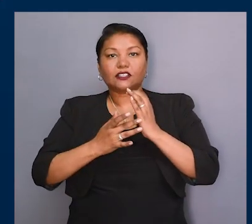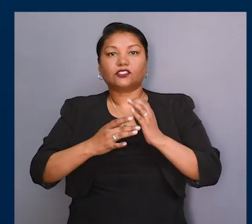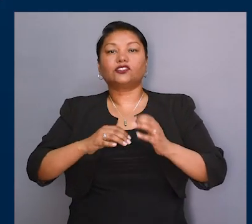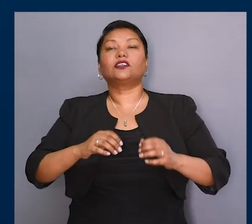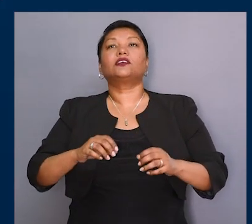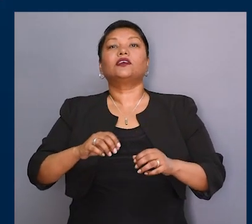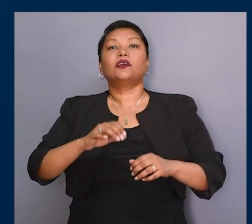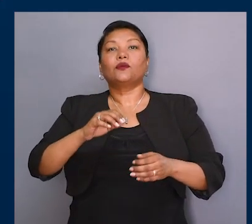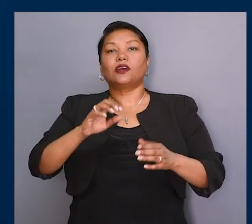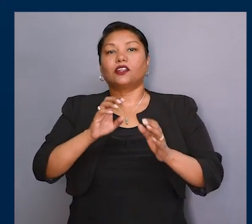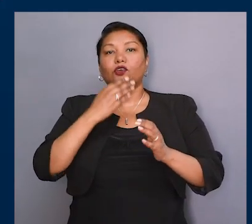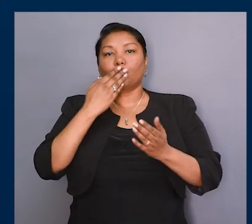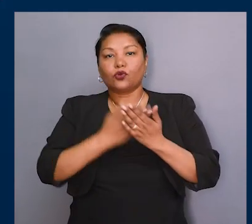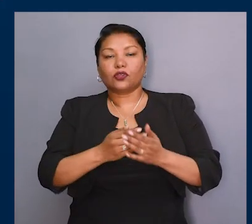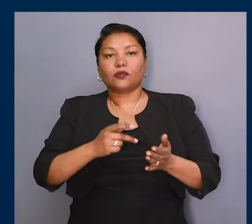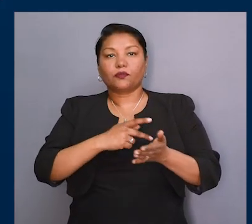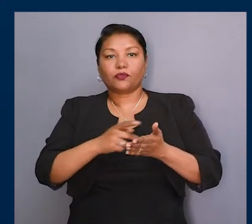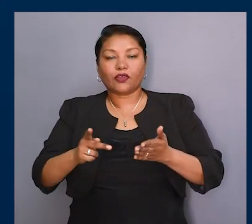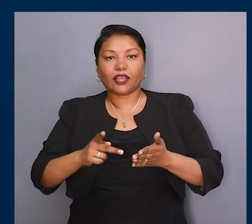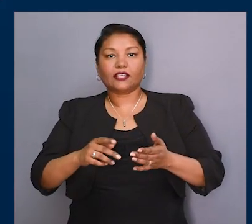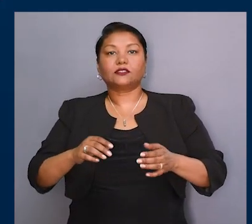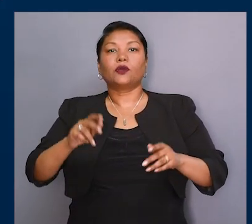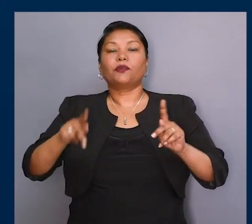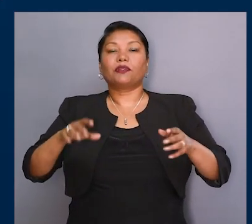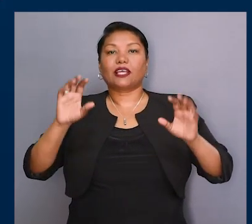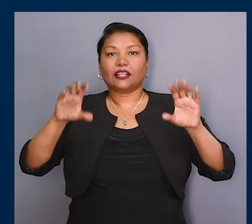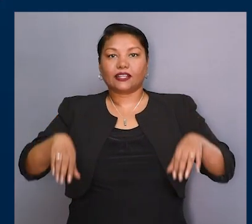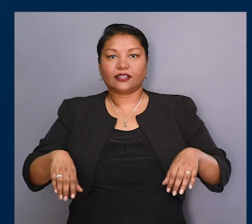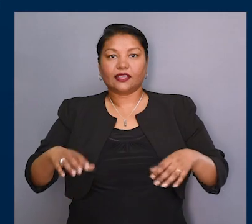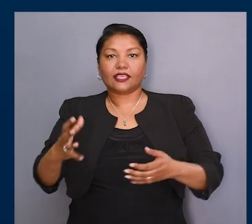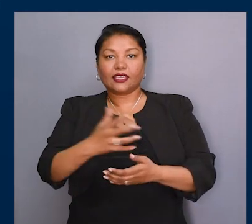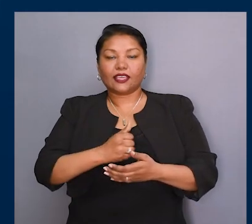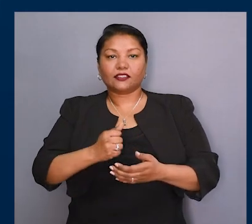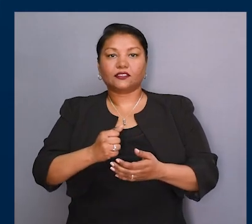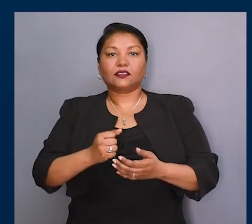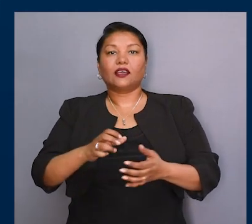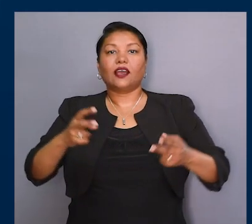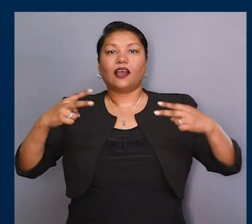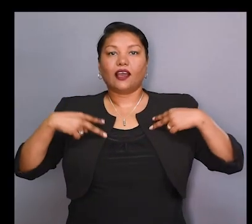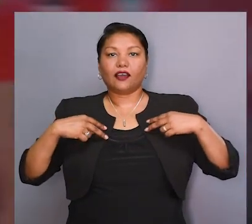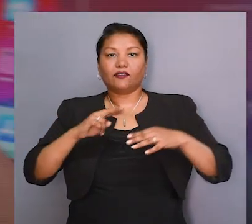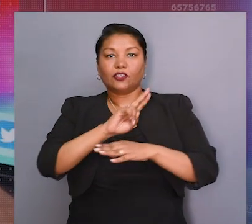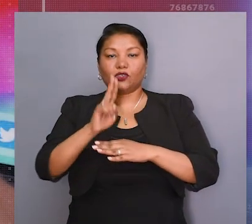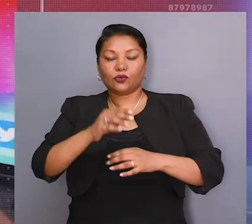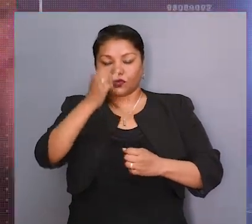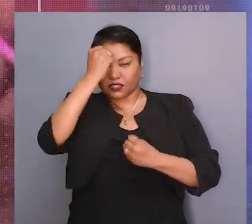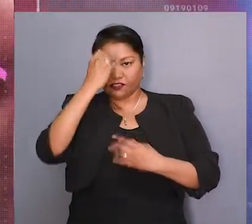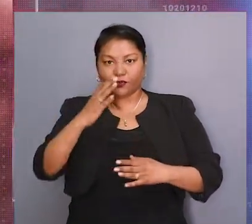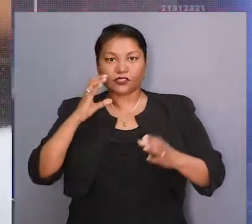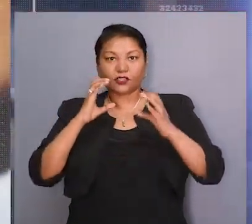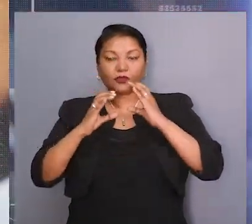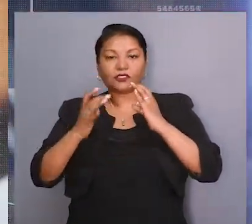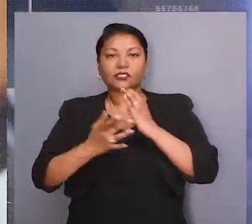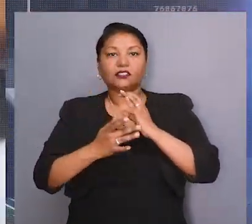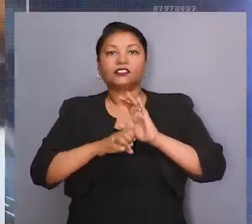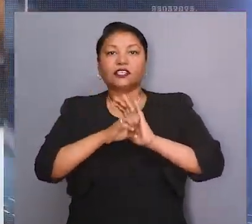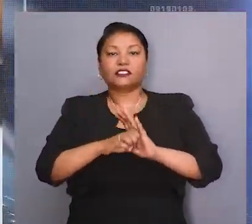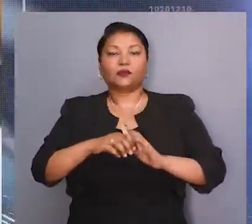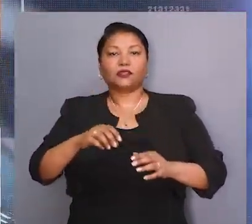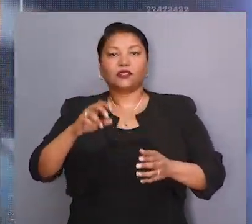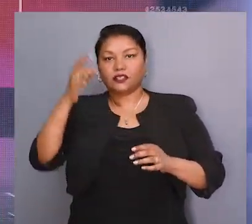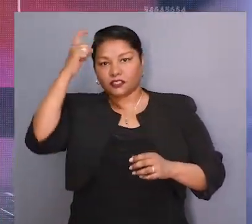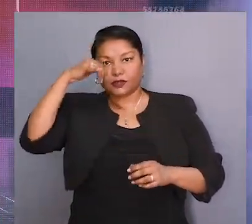availability, accessibility, and affordability. It seeks to connect the unconnected. ICTs such as mobile